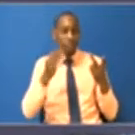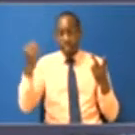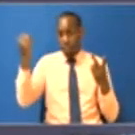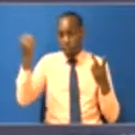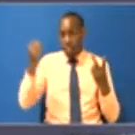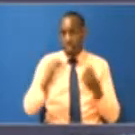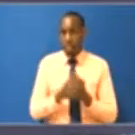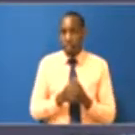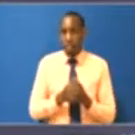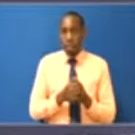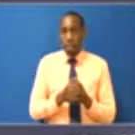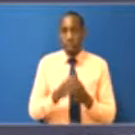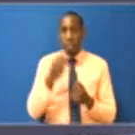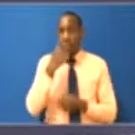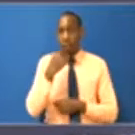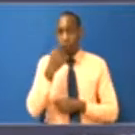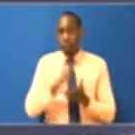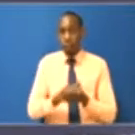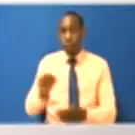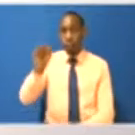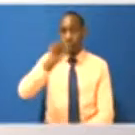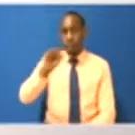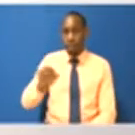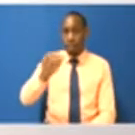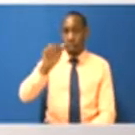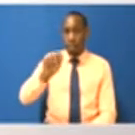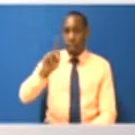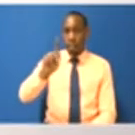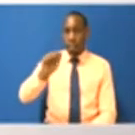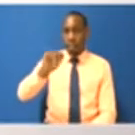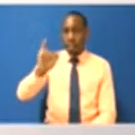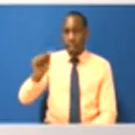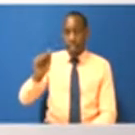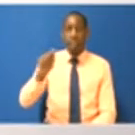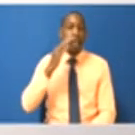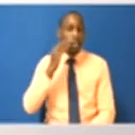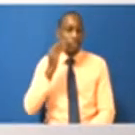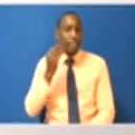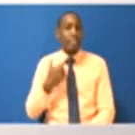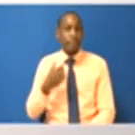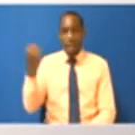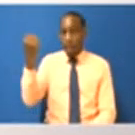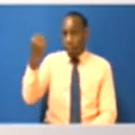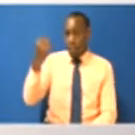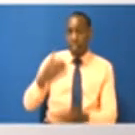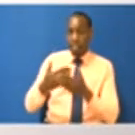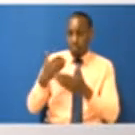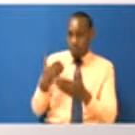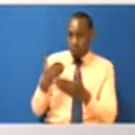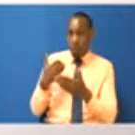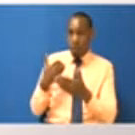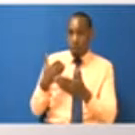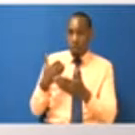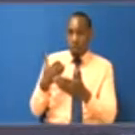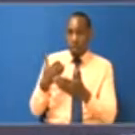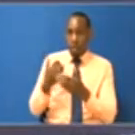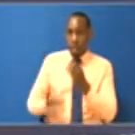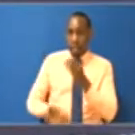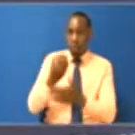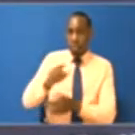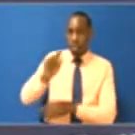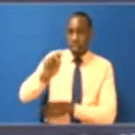politics that's johnson johnson has experience in politics having found founded